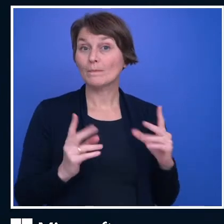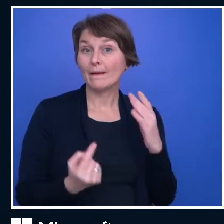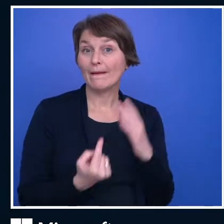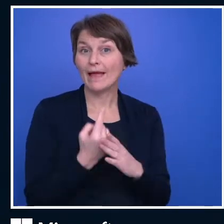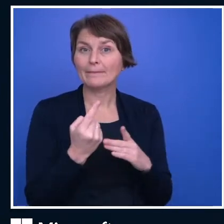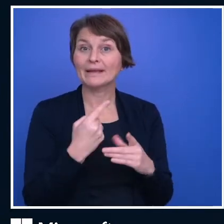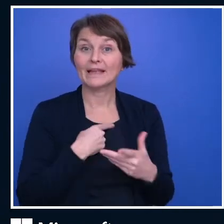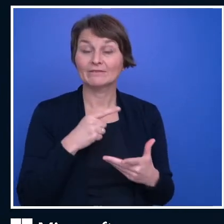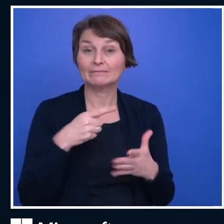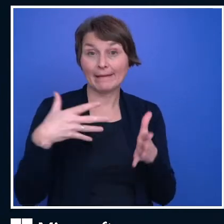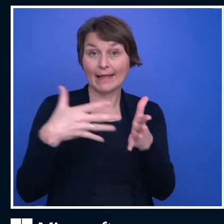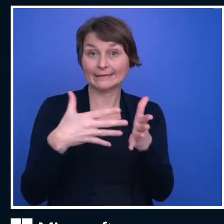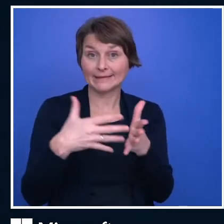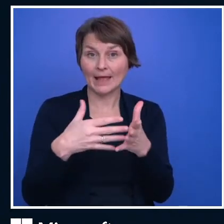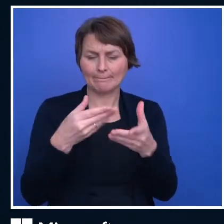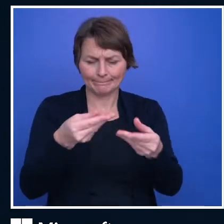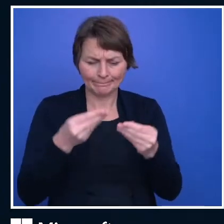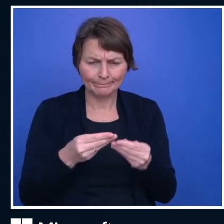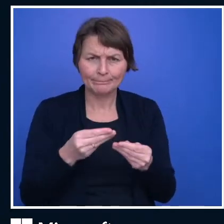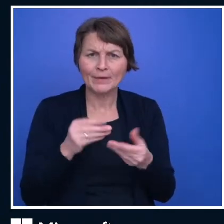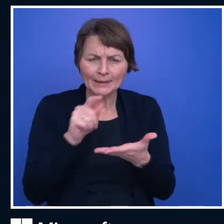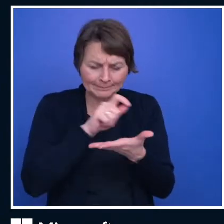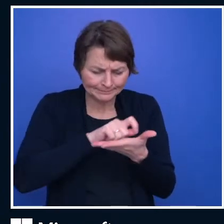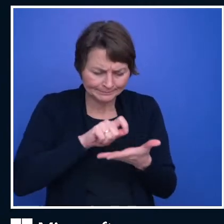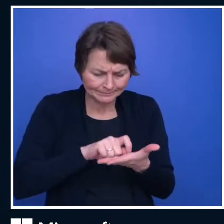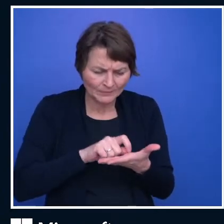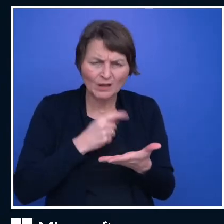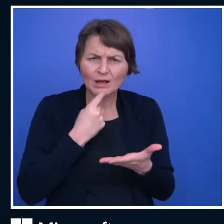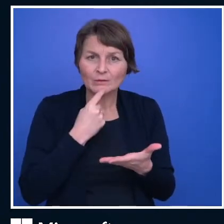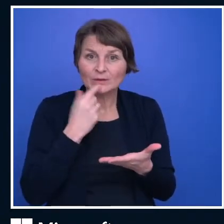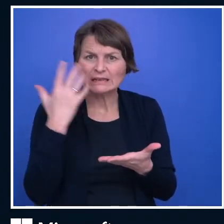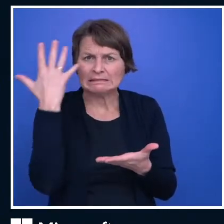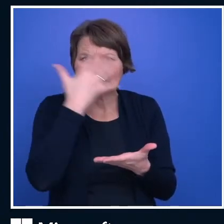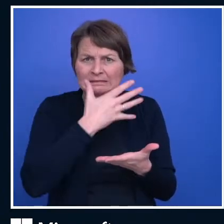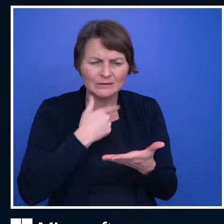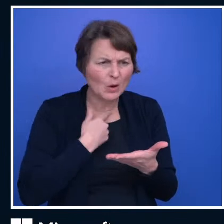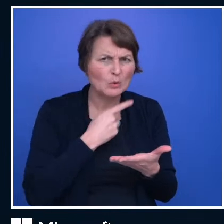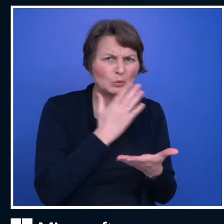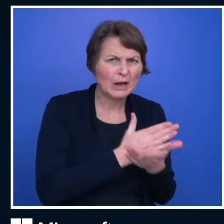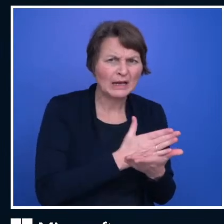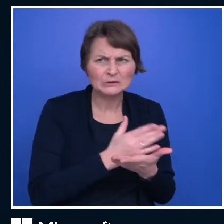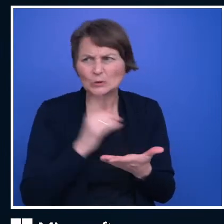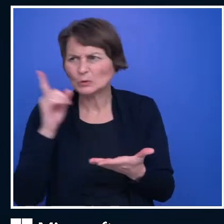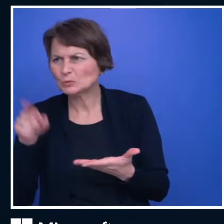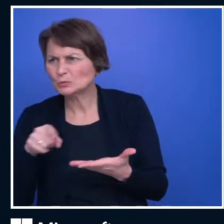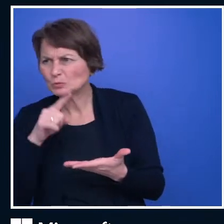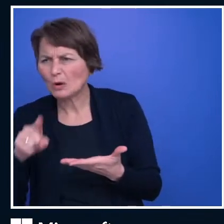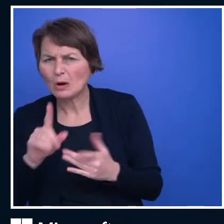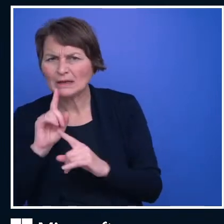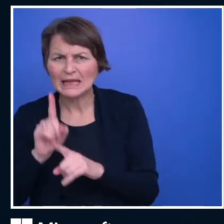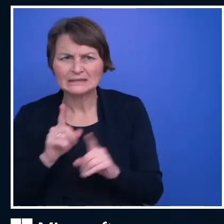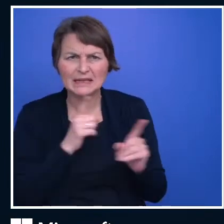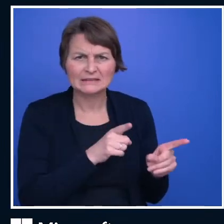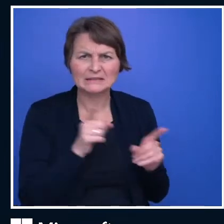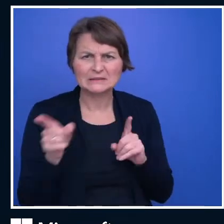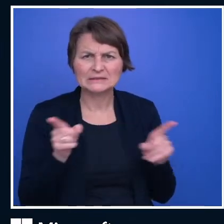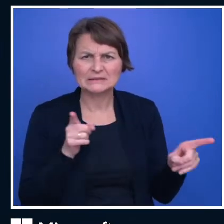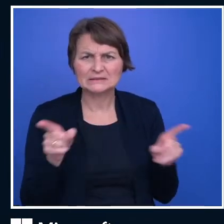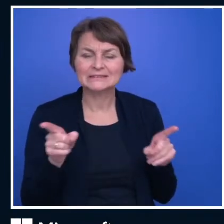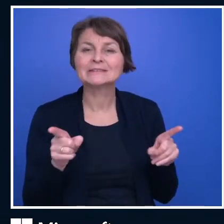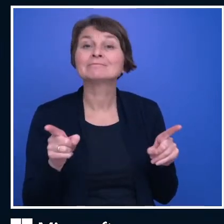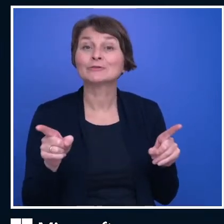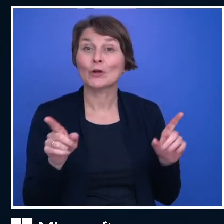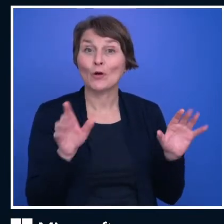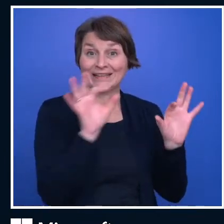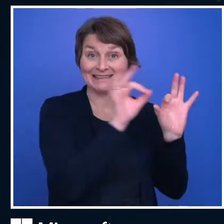get confused between a right answer and a wrong answer, and the difference between that is, when we read a sentence, we only read